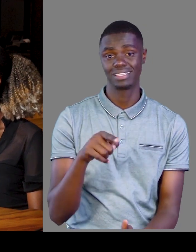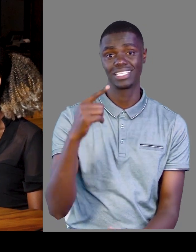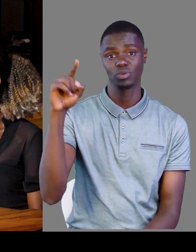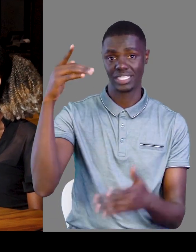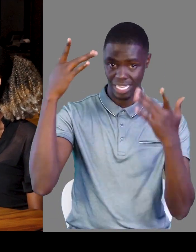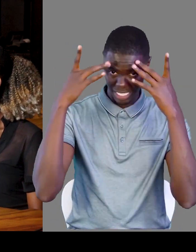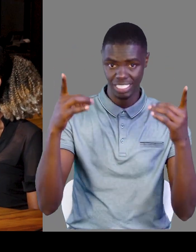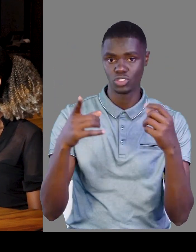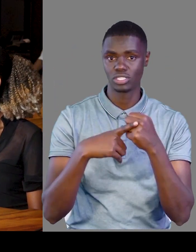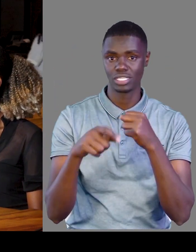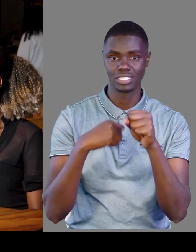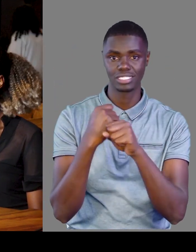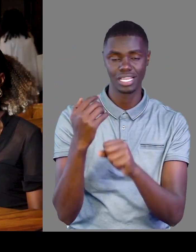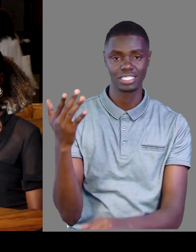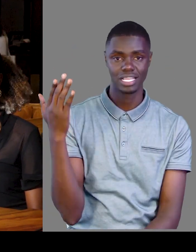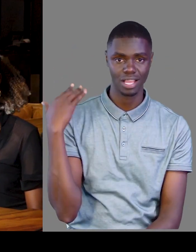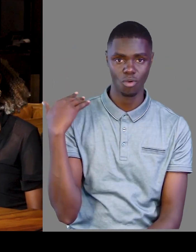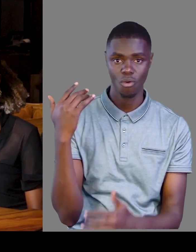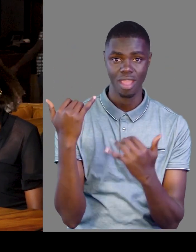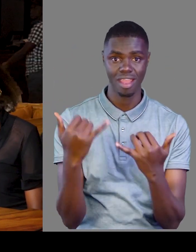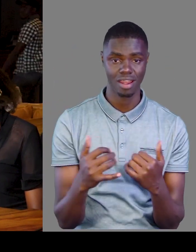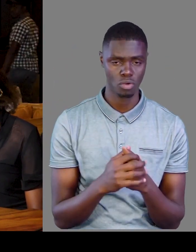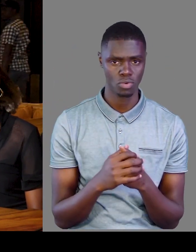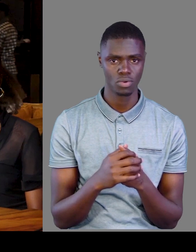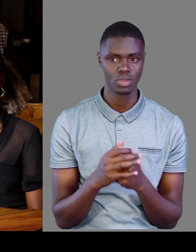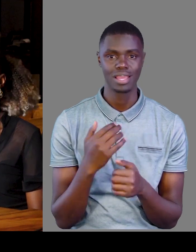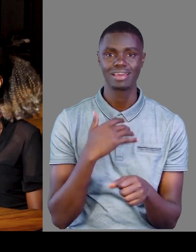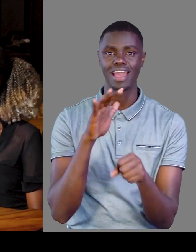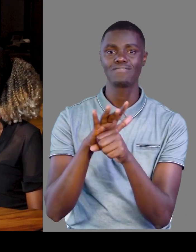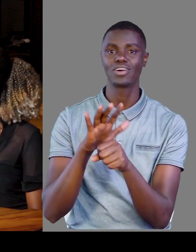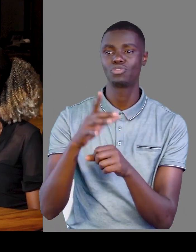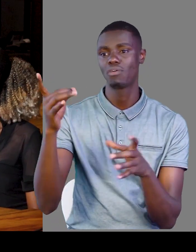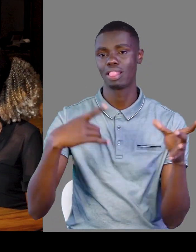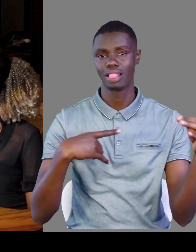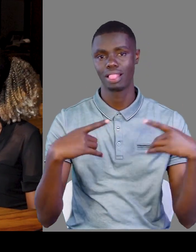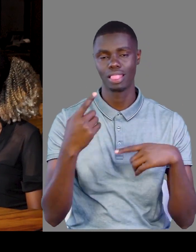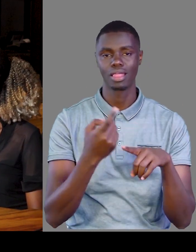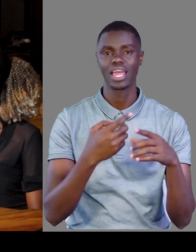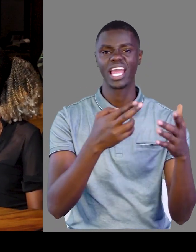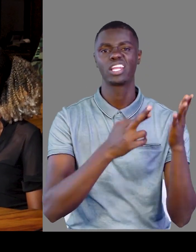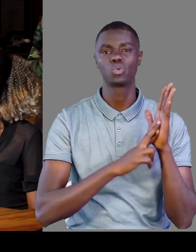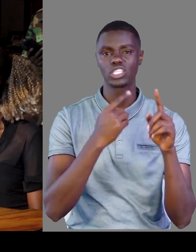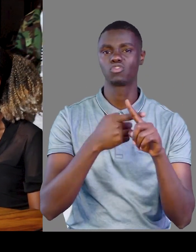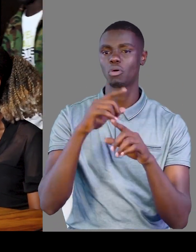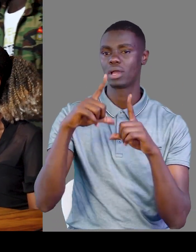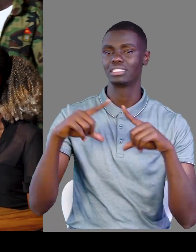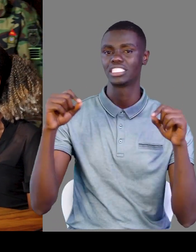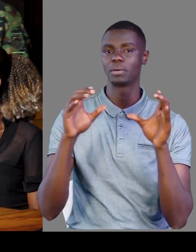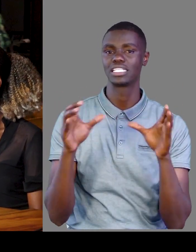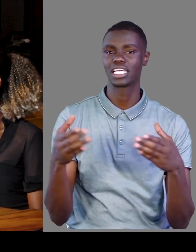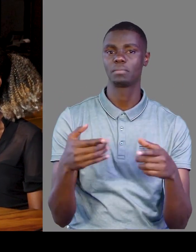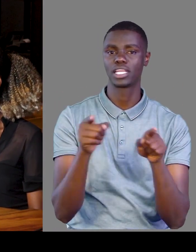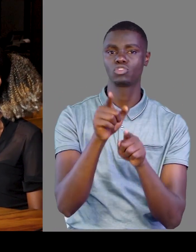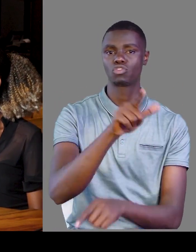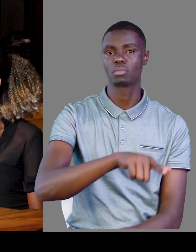decision 6 years ago, and now I have so many demand from the request from the Japanese company and